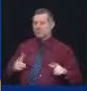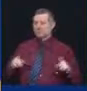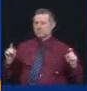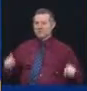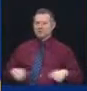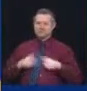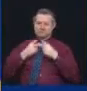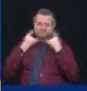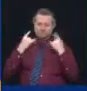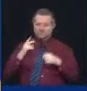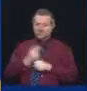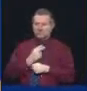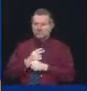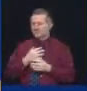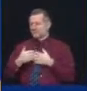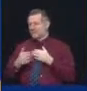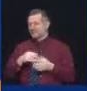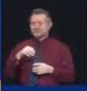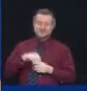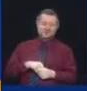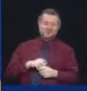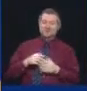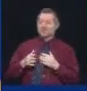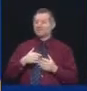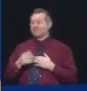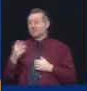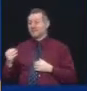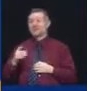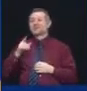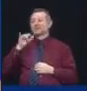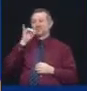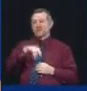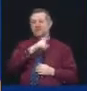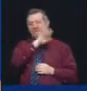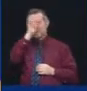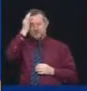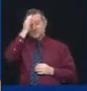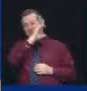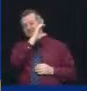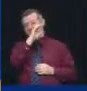indoors. That's also the federal CDC guidance.